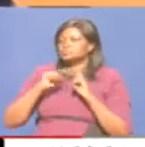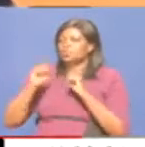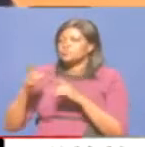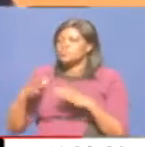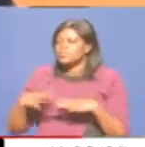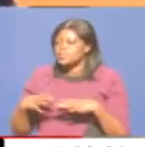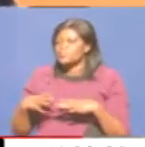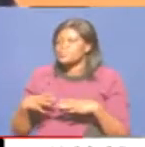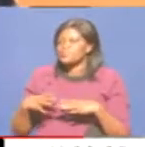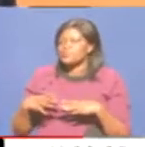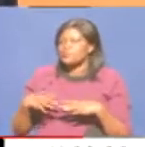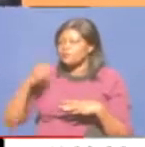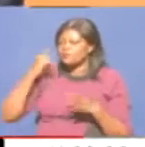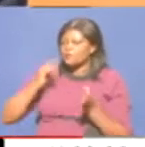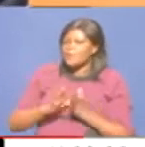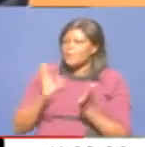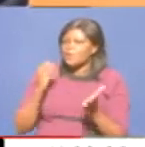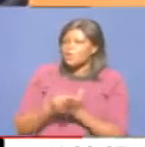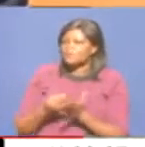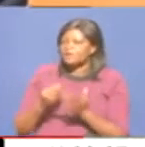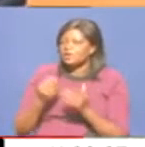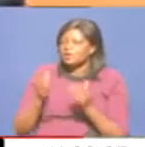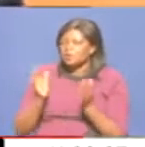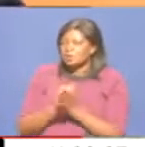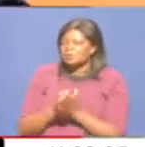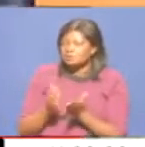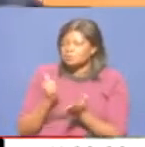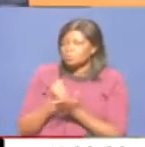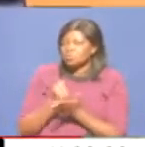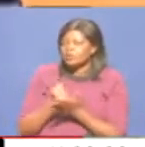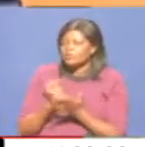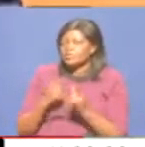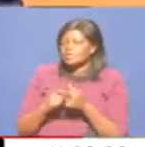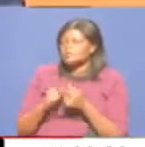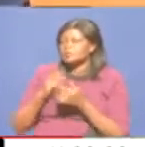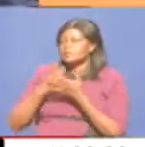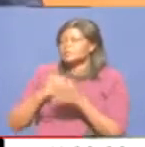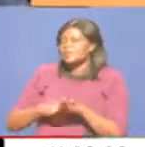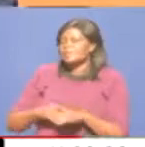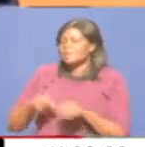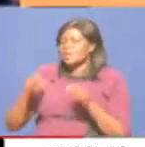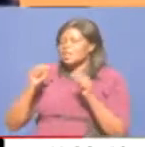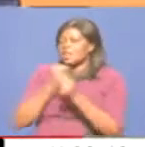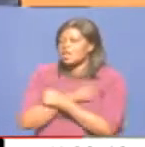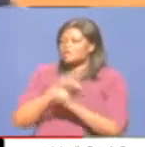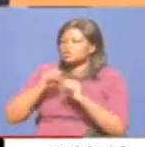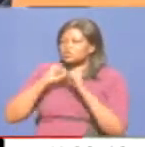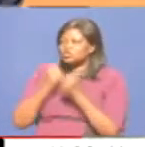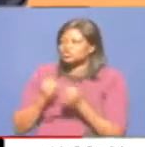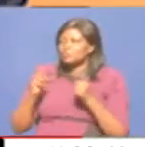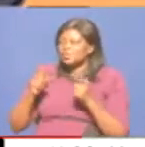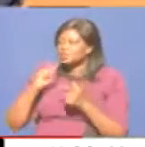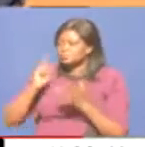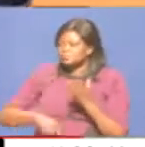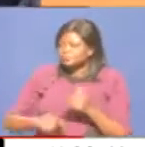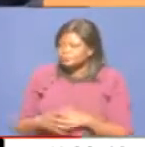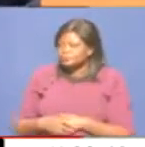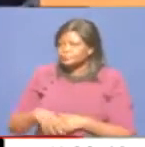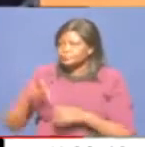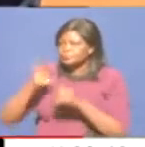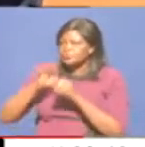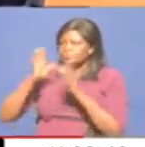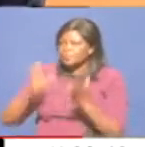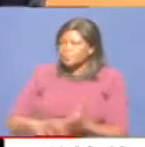public office. And actually, sometimes I like social media. They go out and tell those voters that